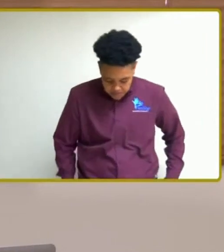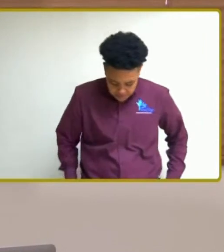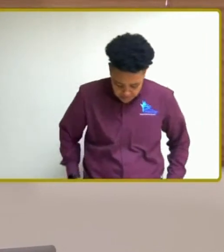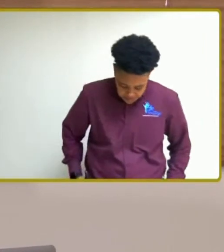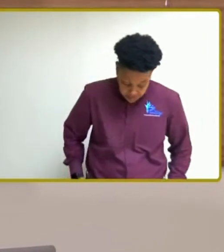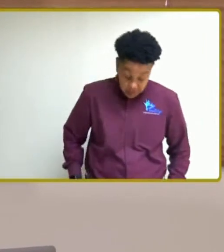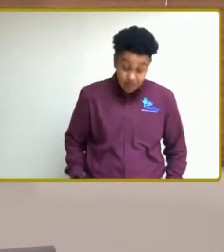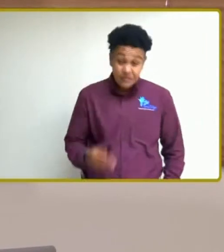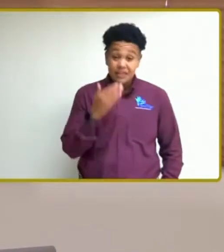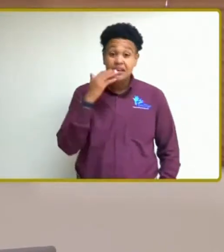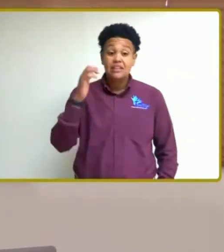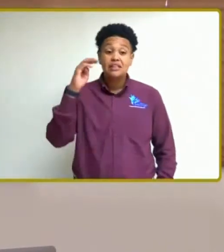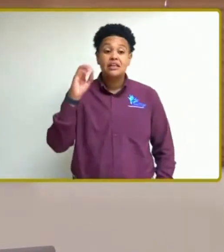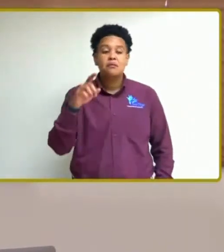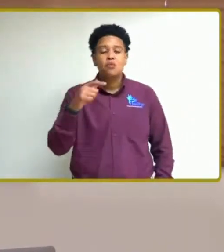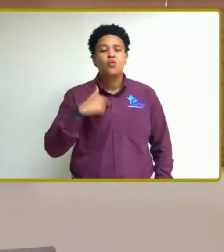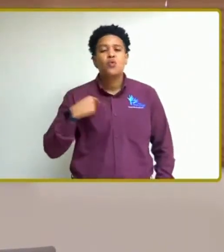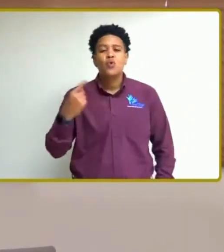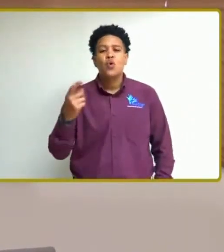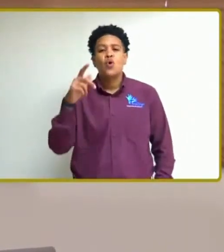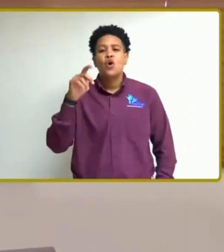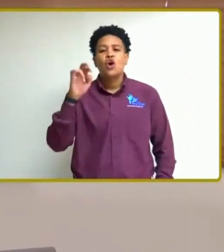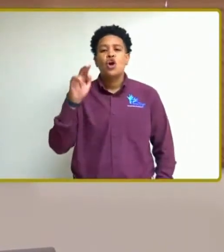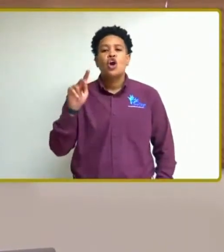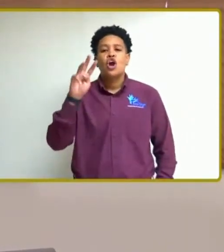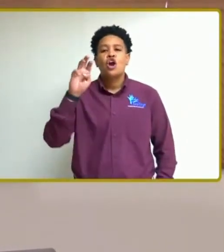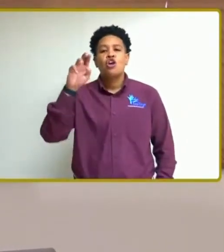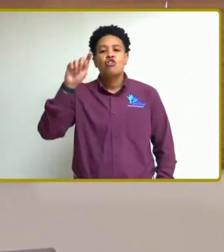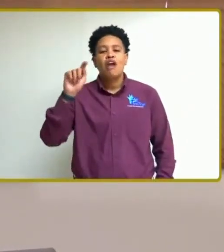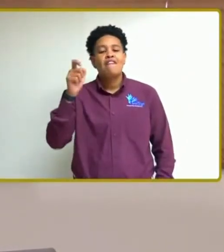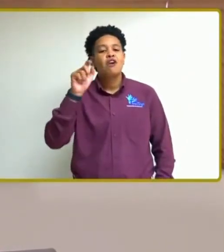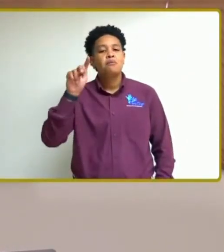Thank you very much, CMO. I'm going to go to Kirk Wright from TVJ.